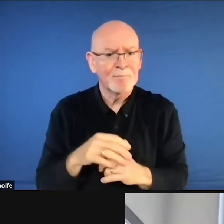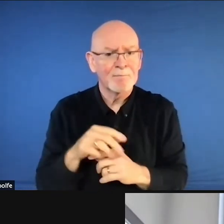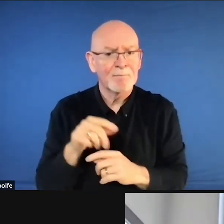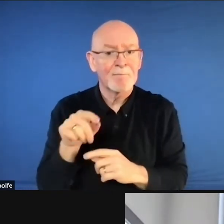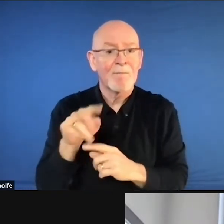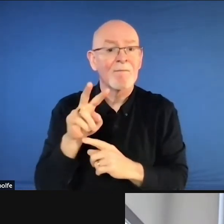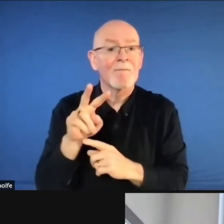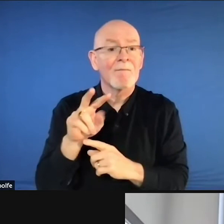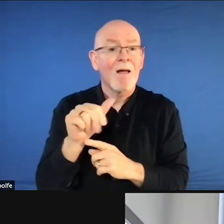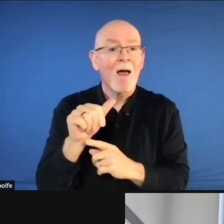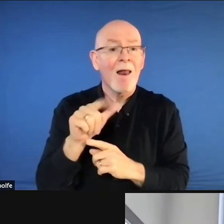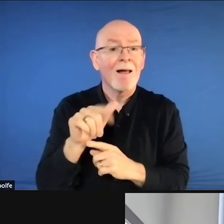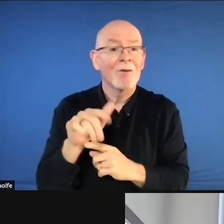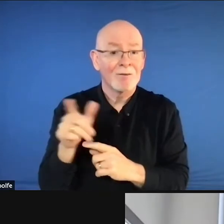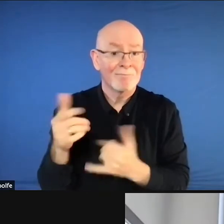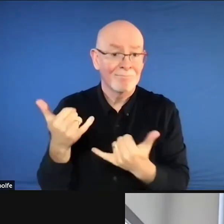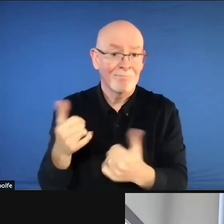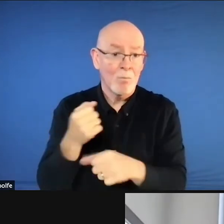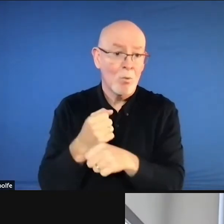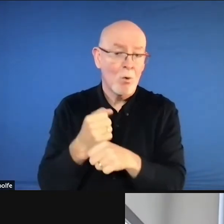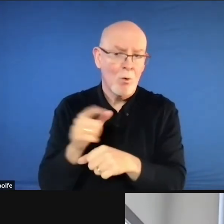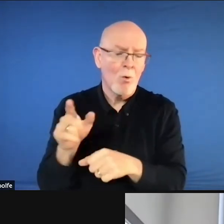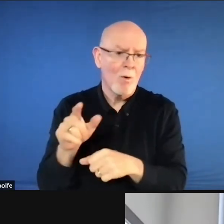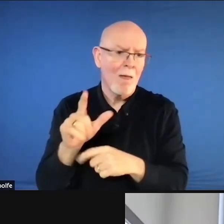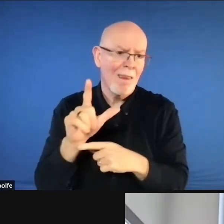frustration. In situations where there are a